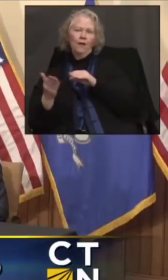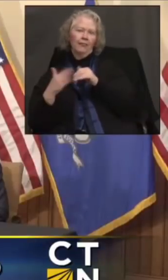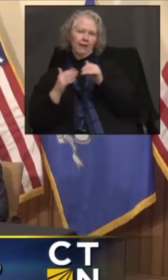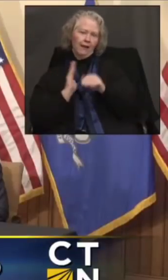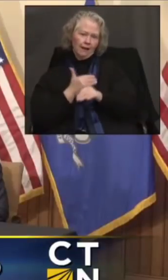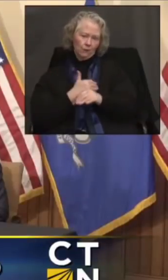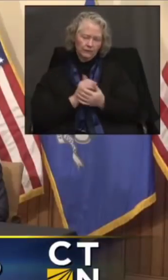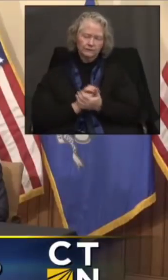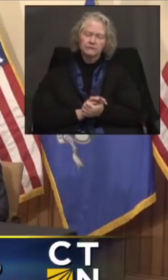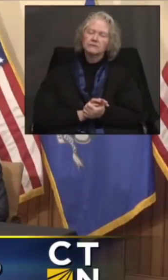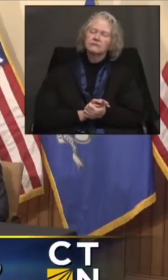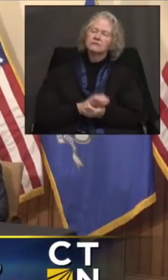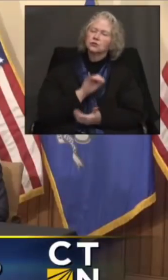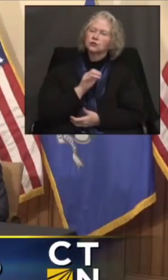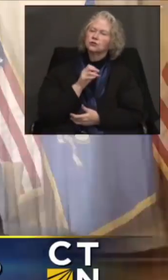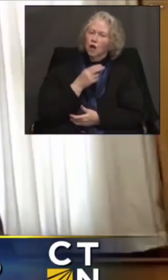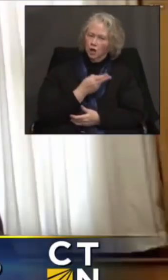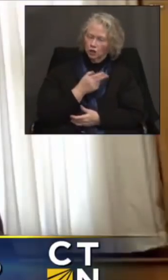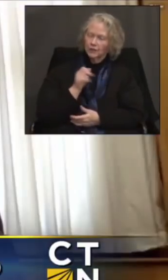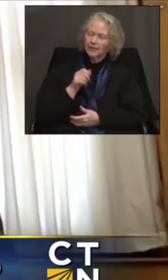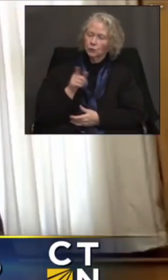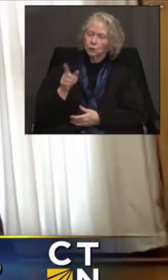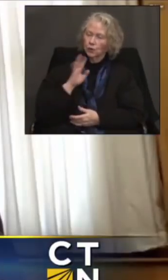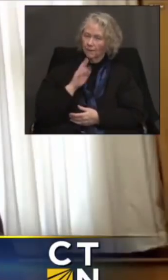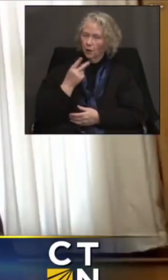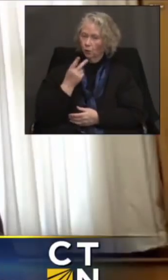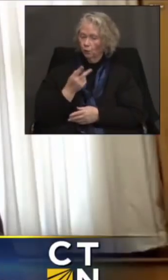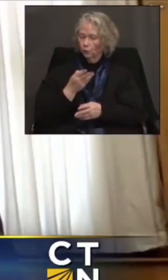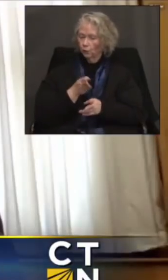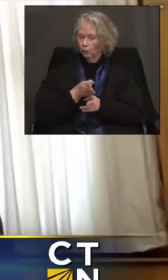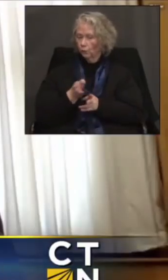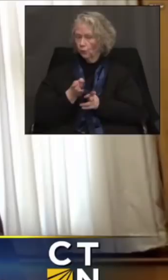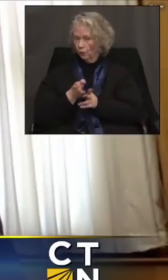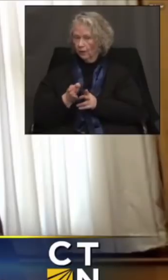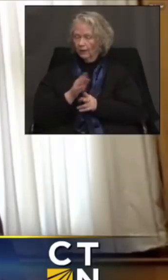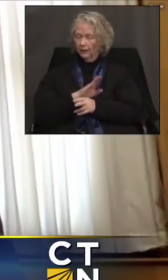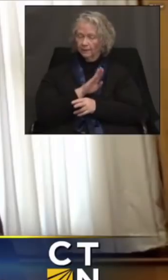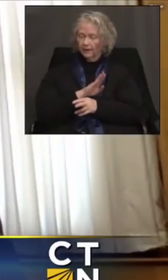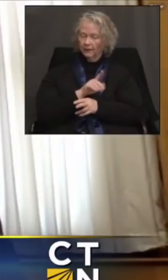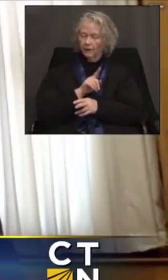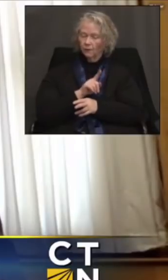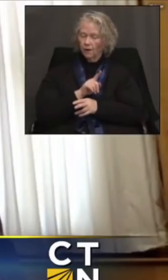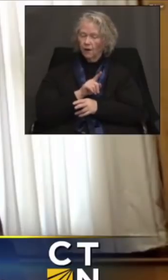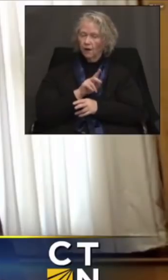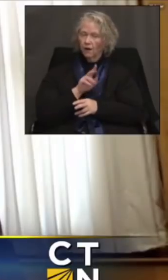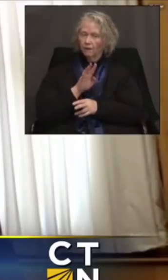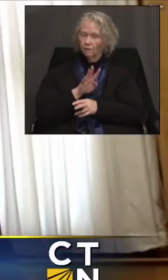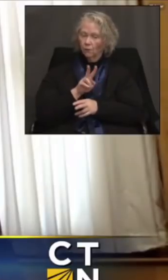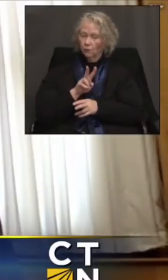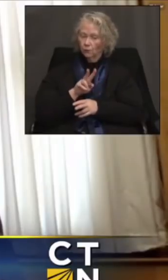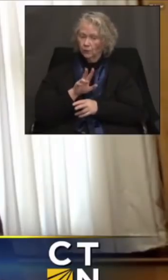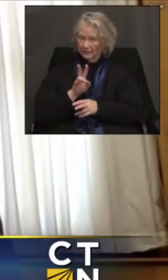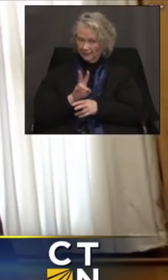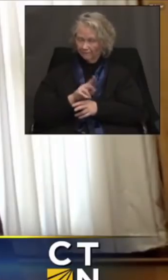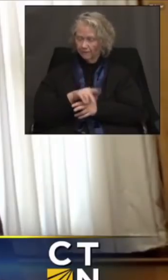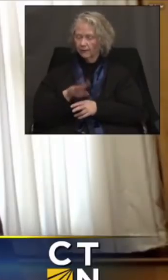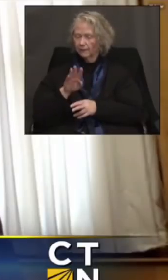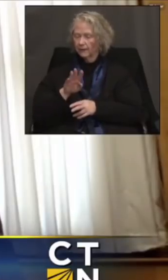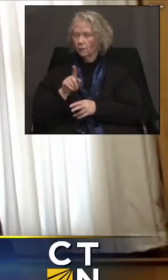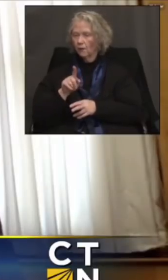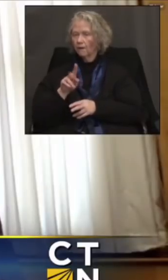Yeah, and for the two you asked about the two the B1427 and the B1429, the two